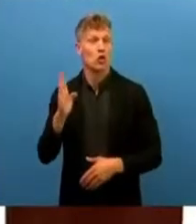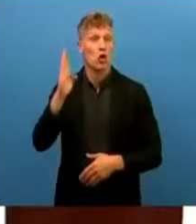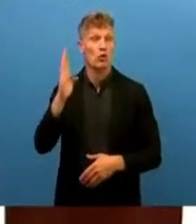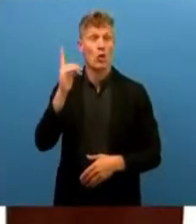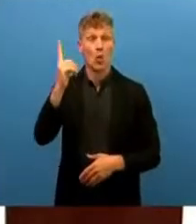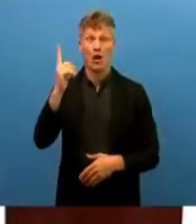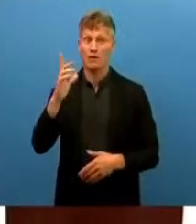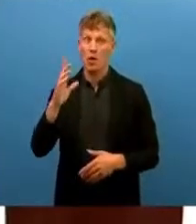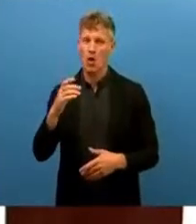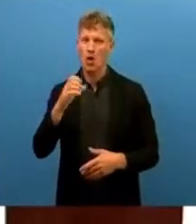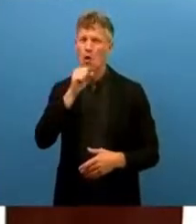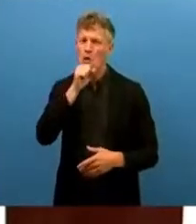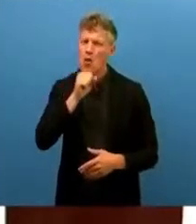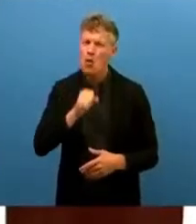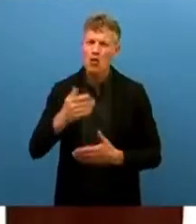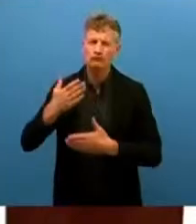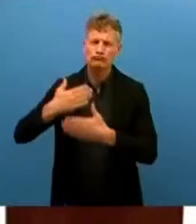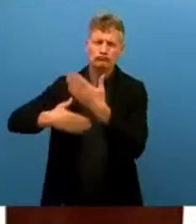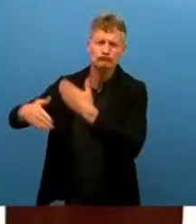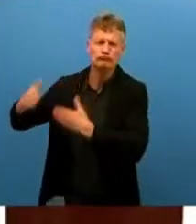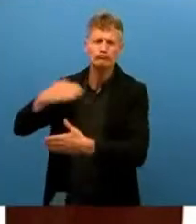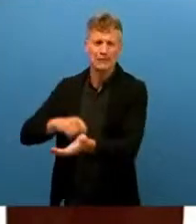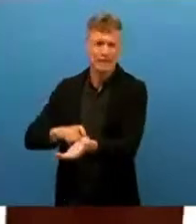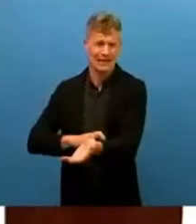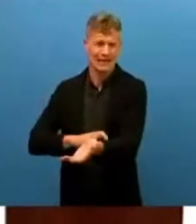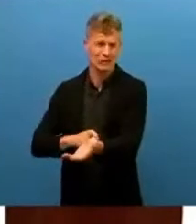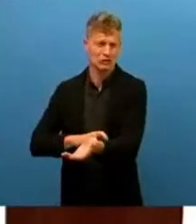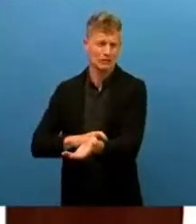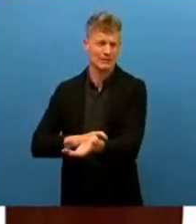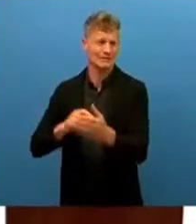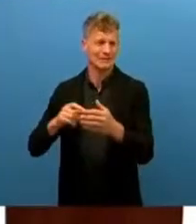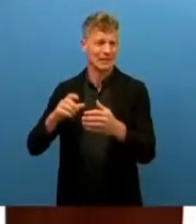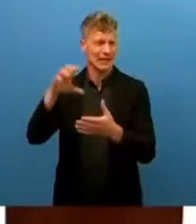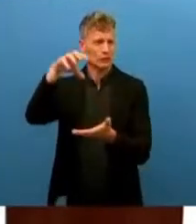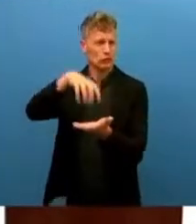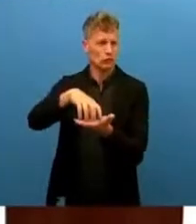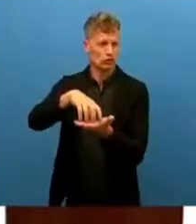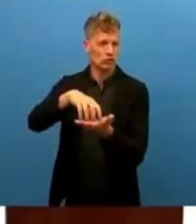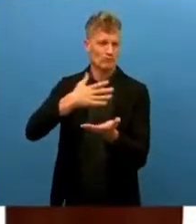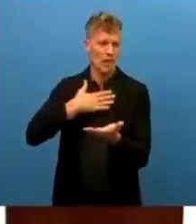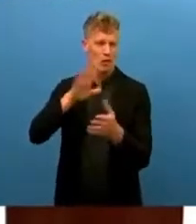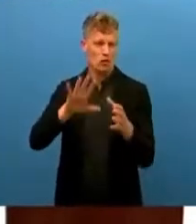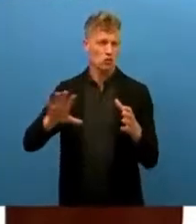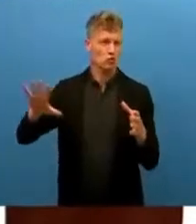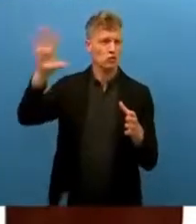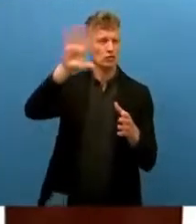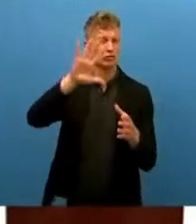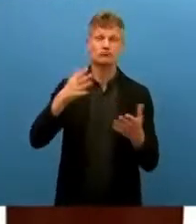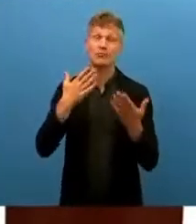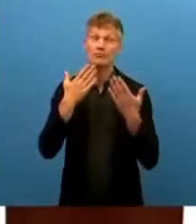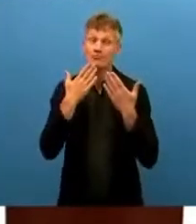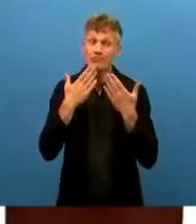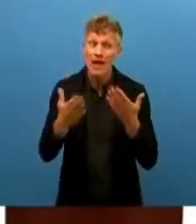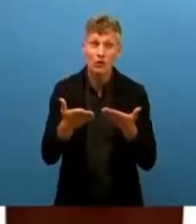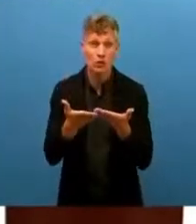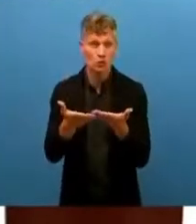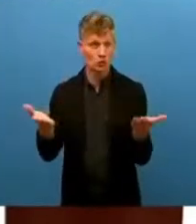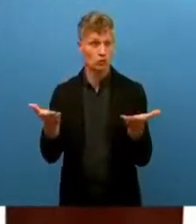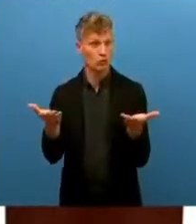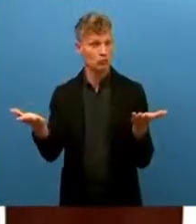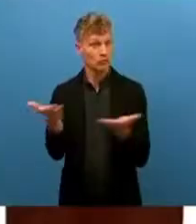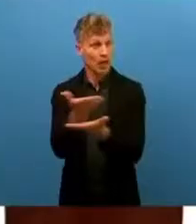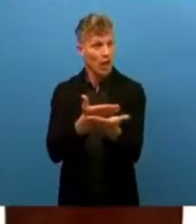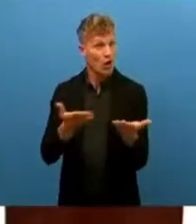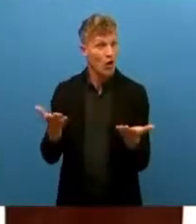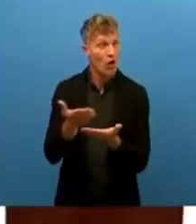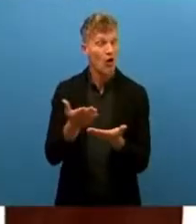institutions in our region. We warmly welcome the ongoing dialogue on enhancing the participation of indigenous peoples in